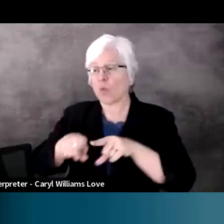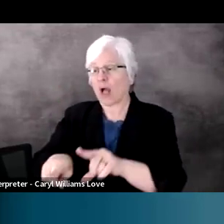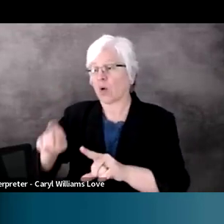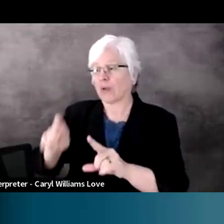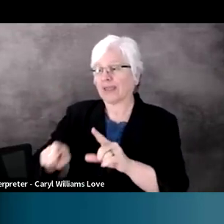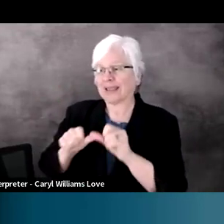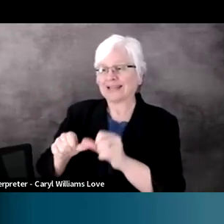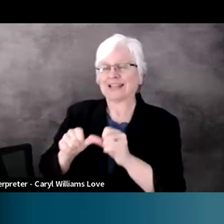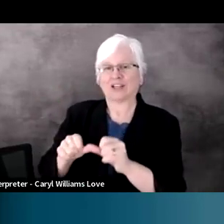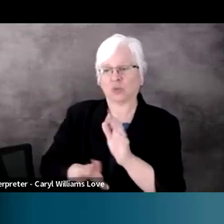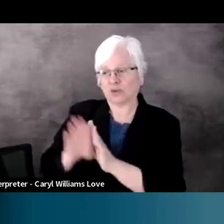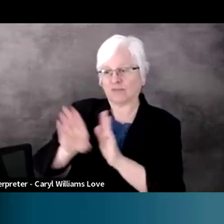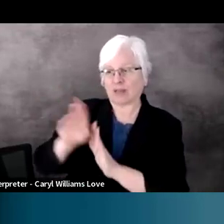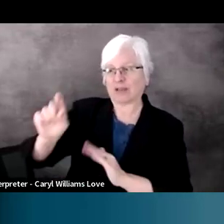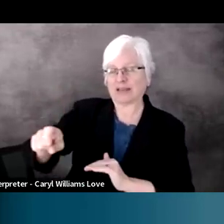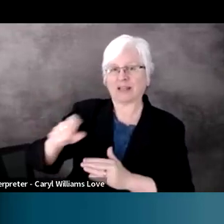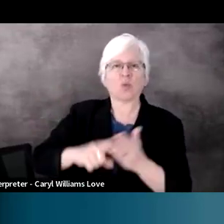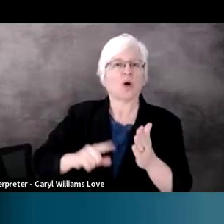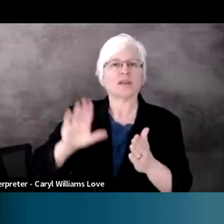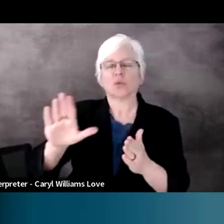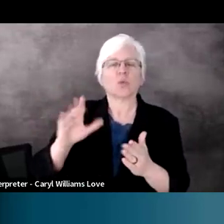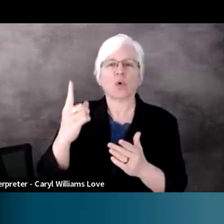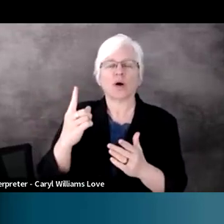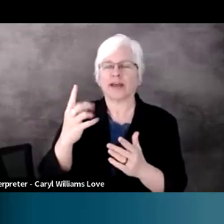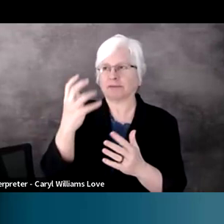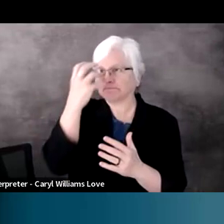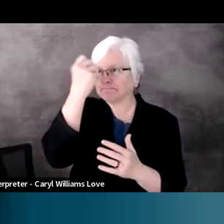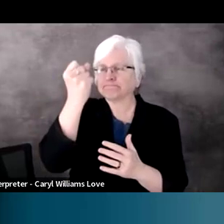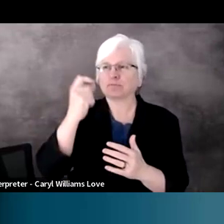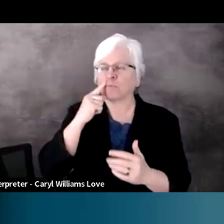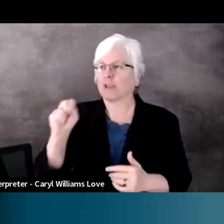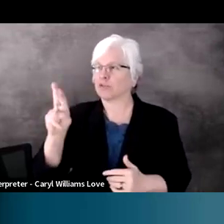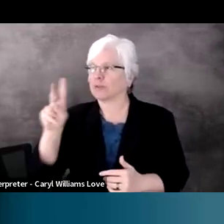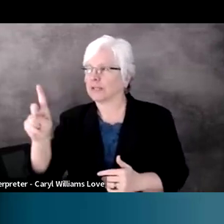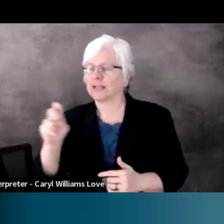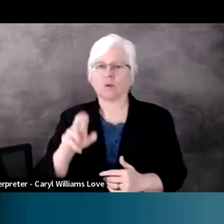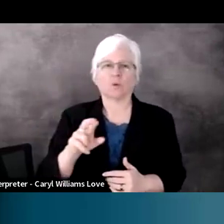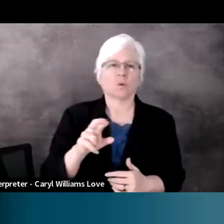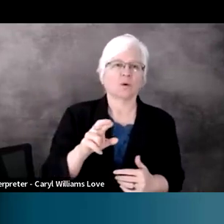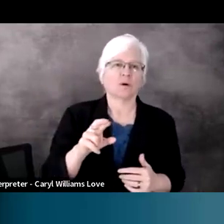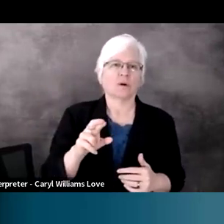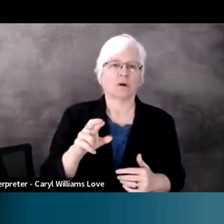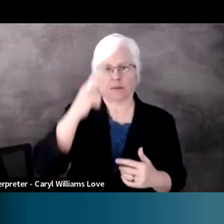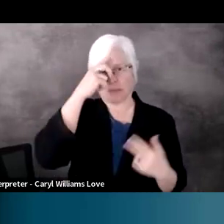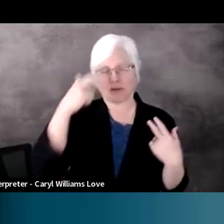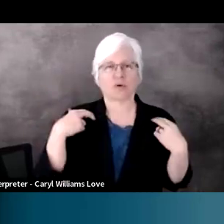key takeaway about SUD or substance use disorder that you'd like for the CRIS to consider?